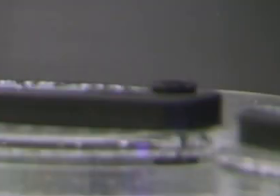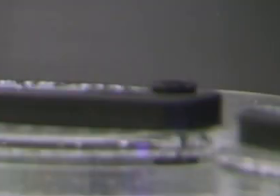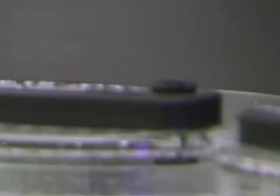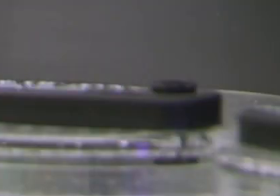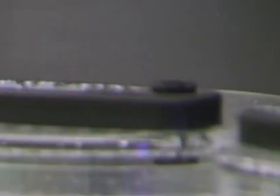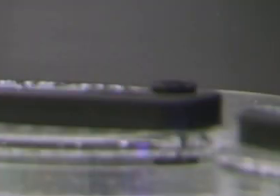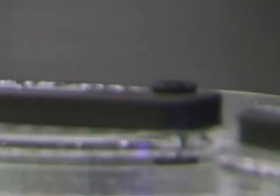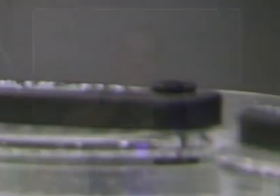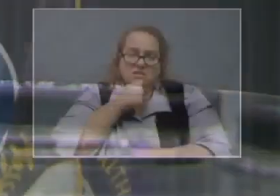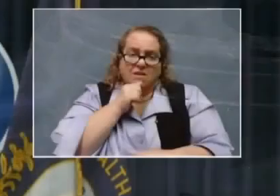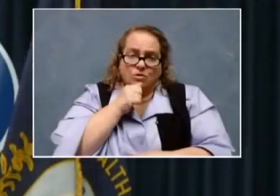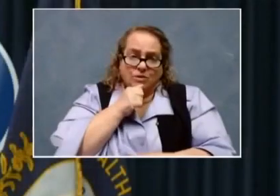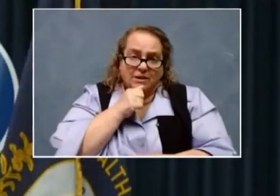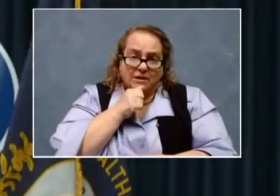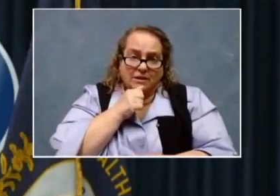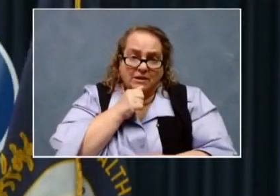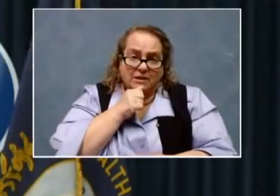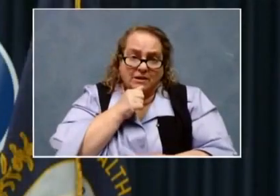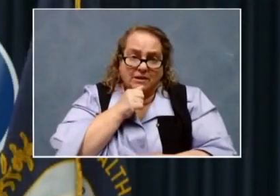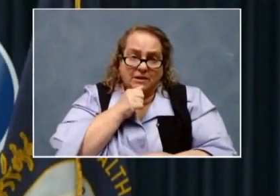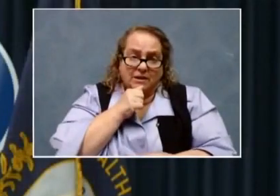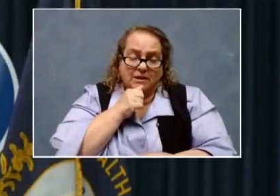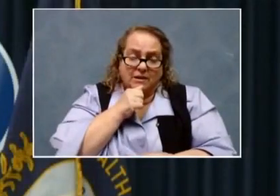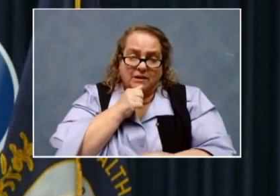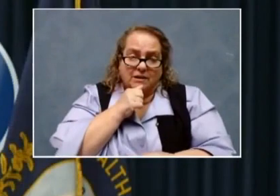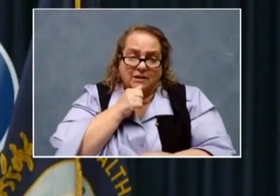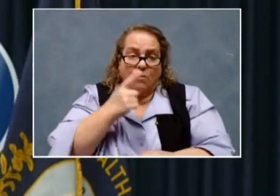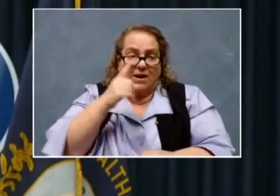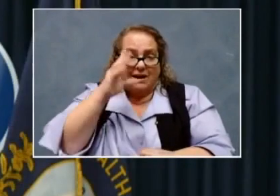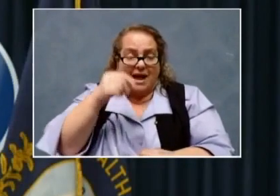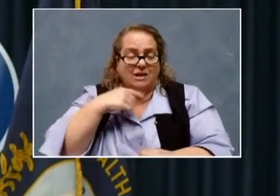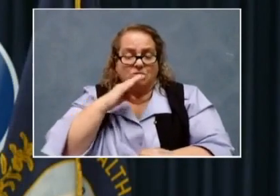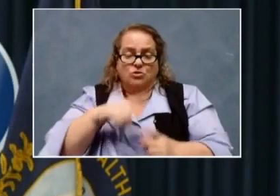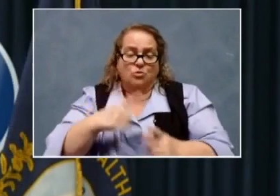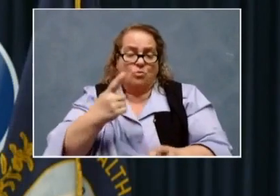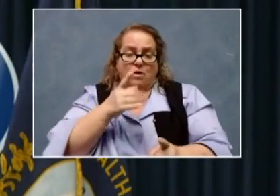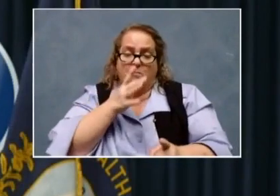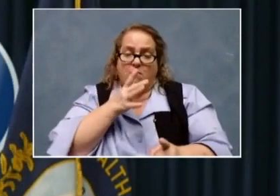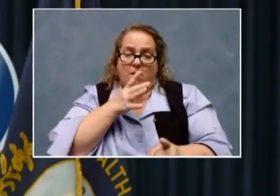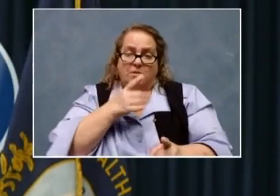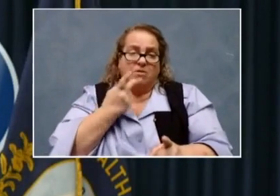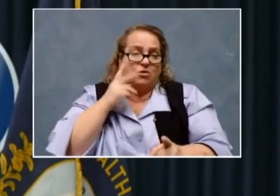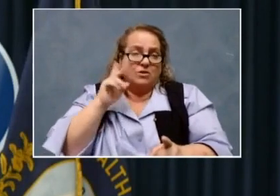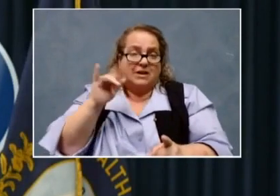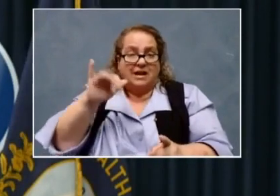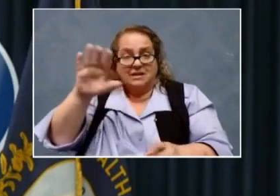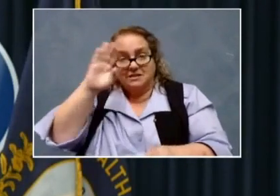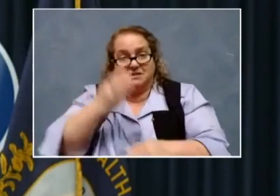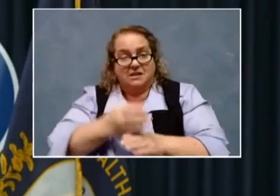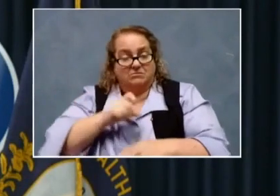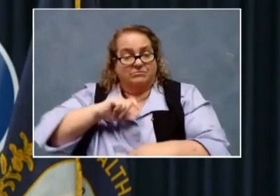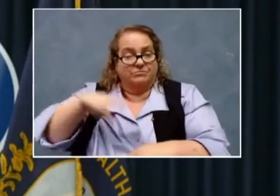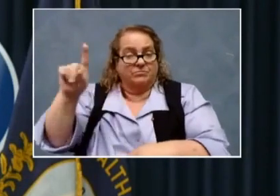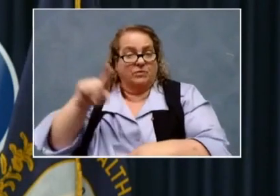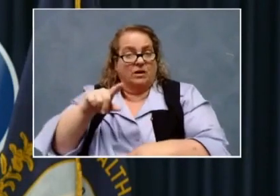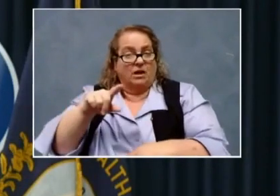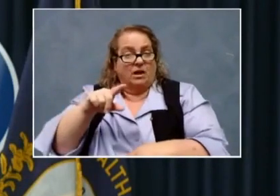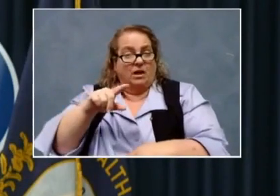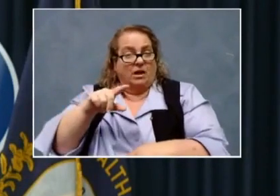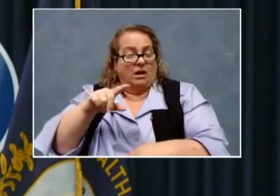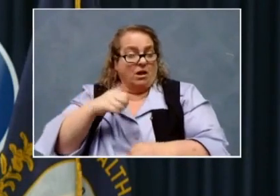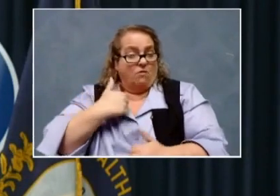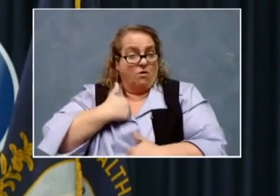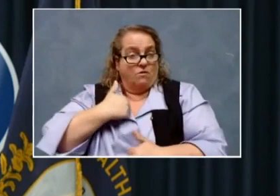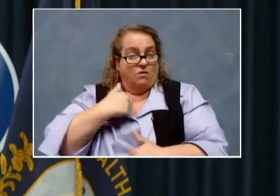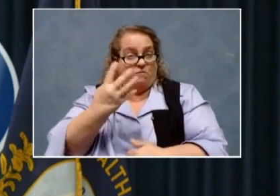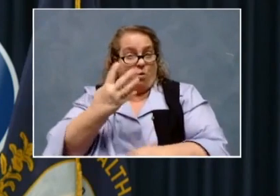people. Again, I talked to a mom the other day whose son's been deployed, I think, four times, been through